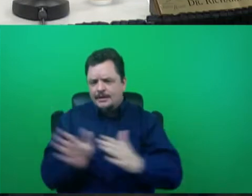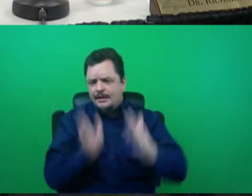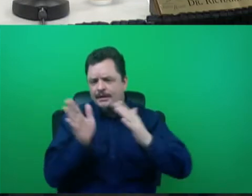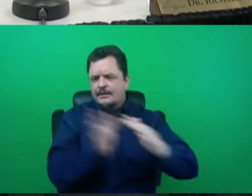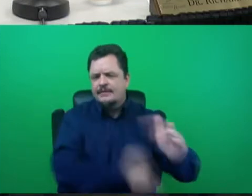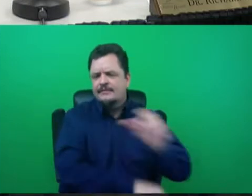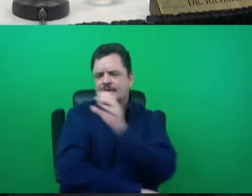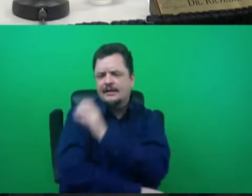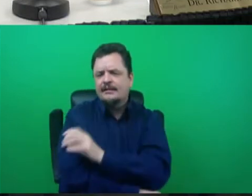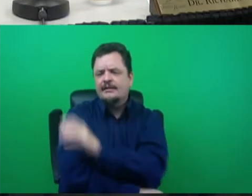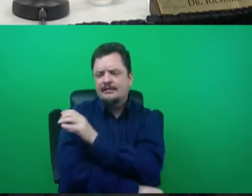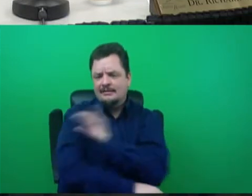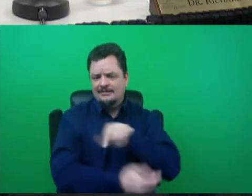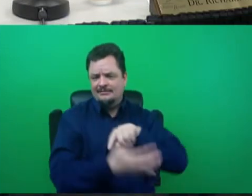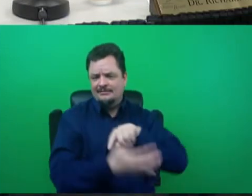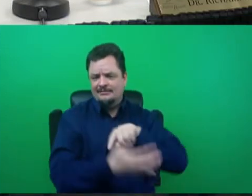like